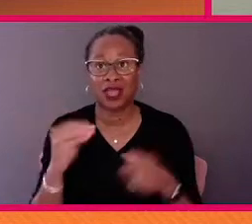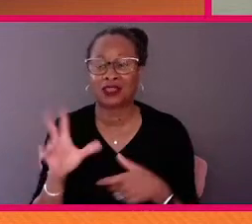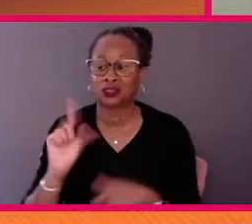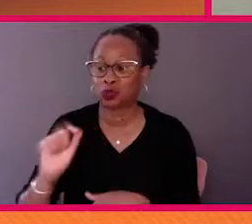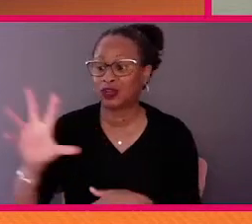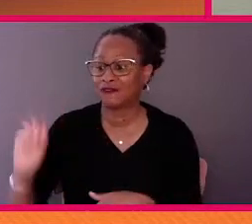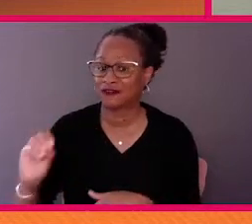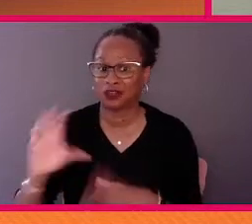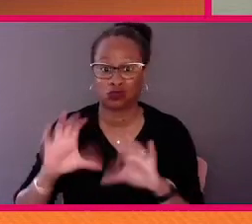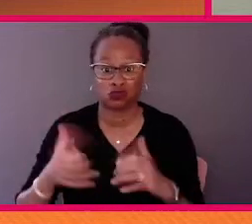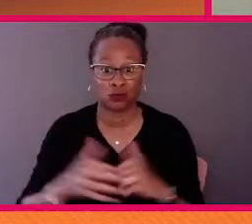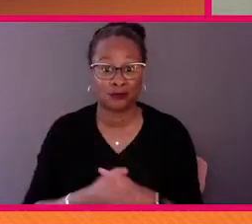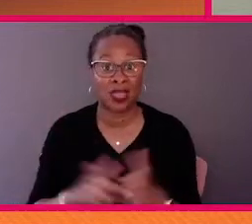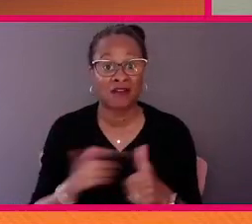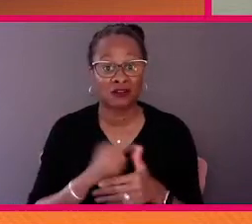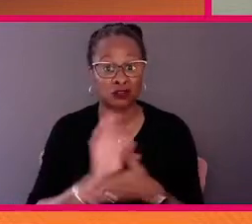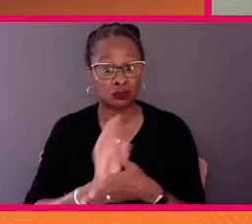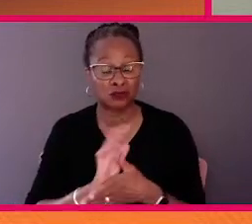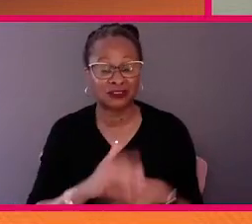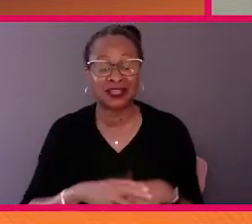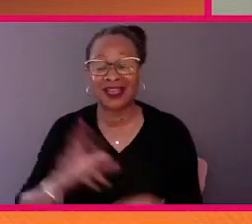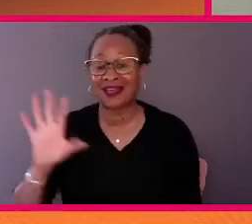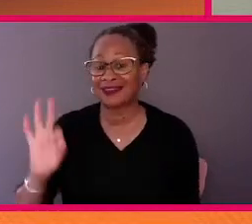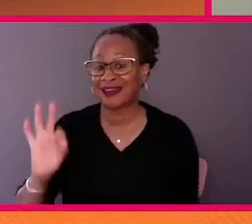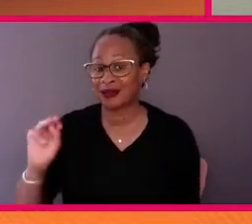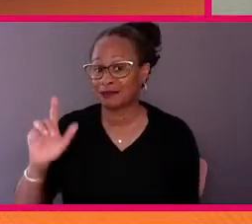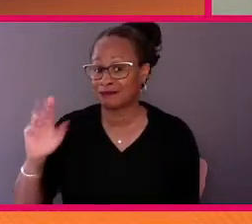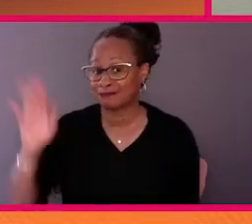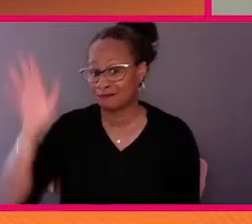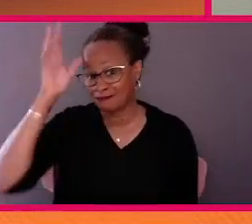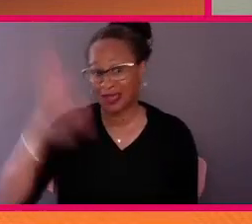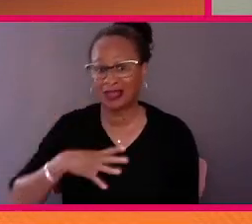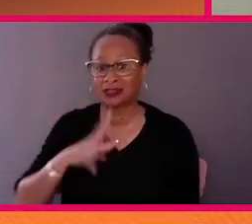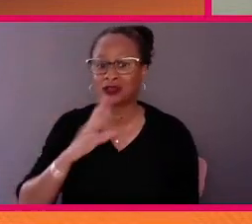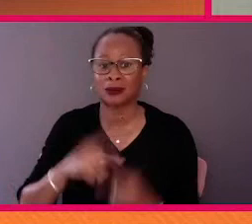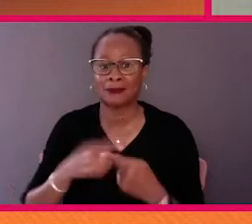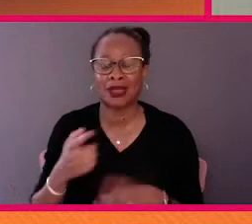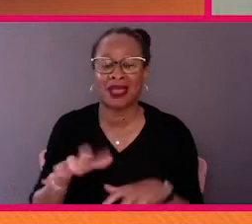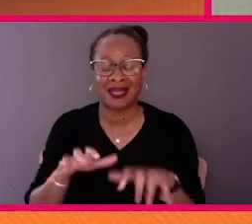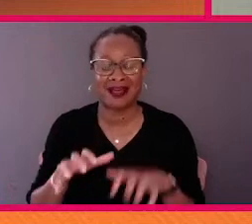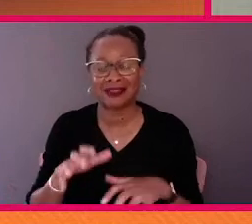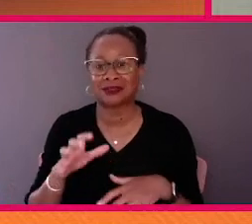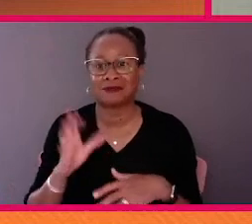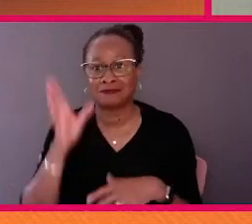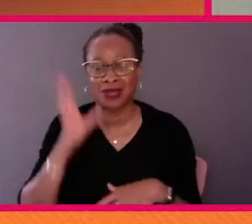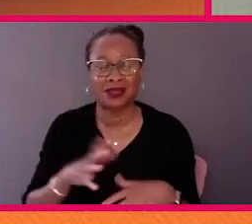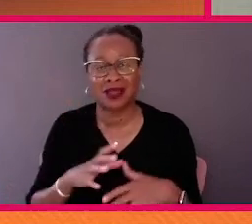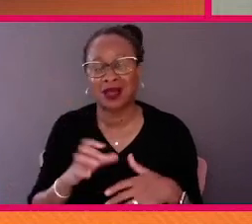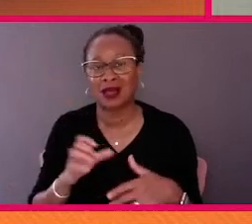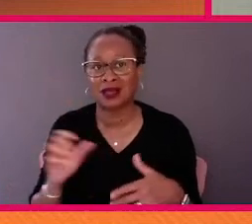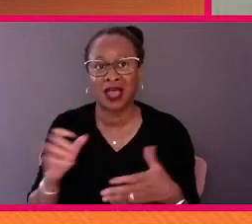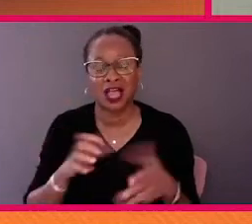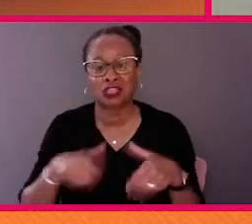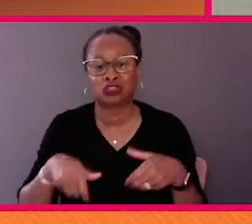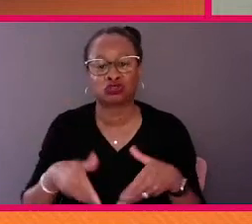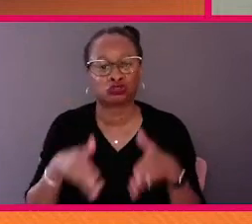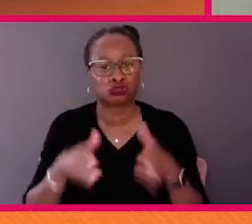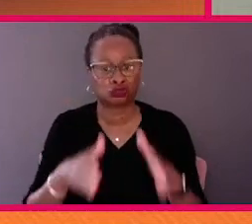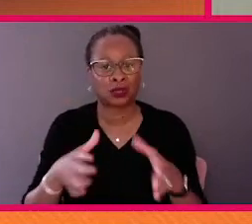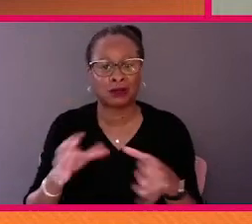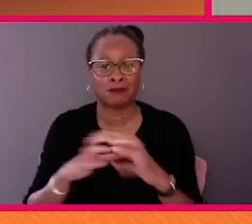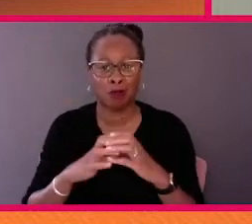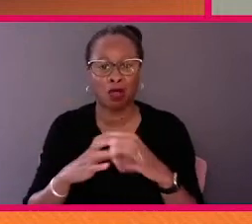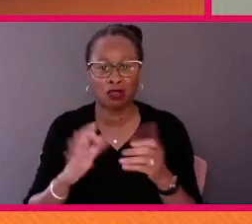feature, Nine Men, uncovered an isolated and unique streetball tournament played by Chinese Americans in the heart of Chinatown across the USA and